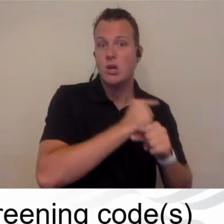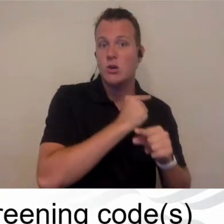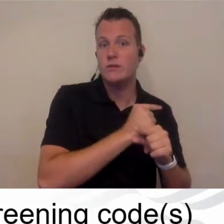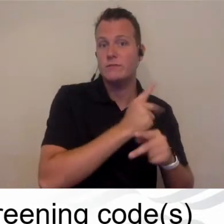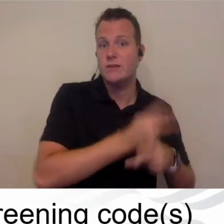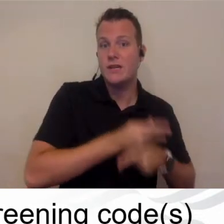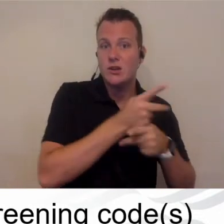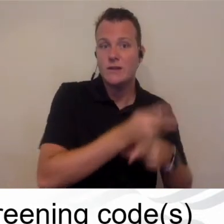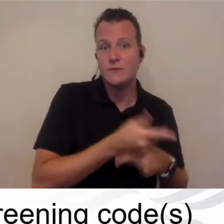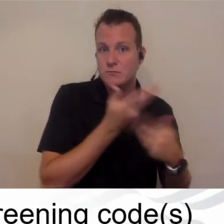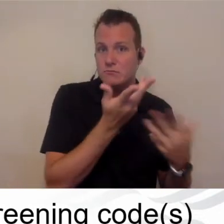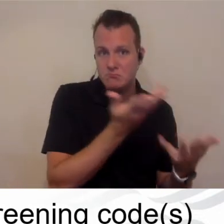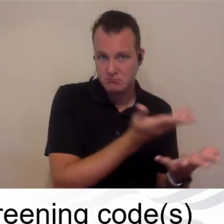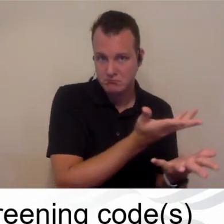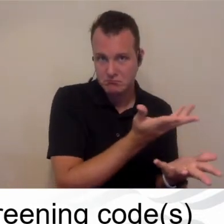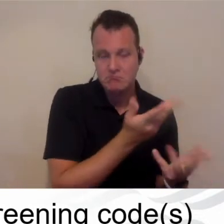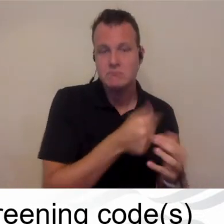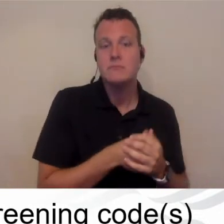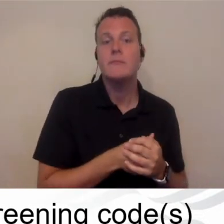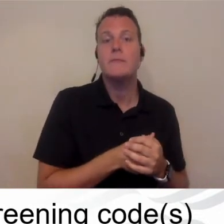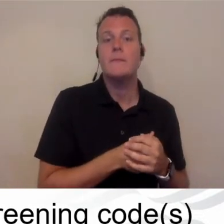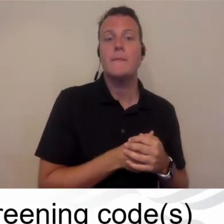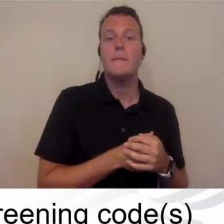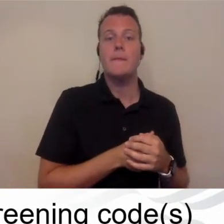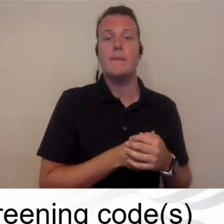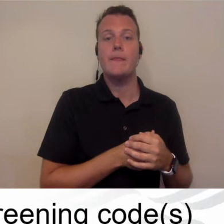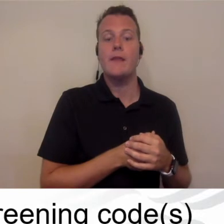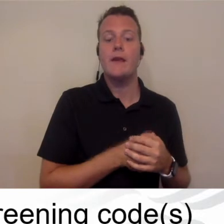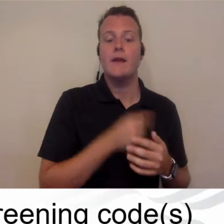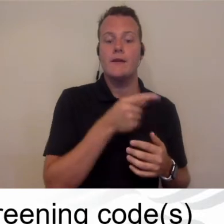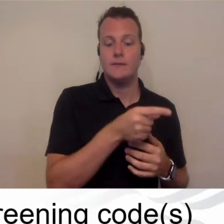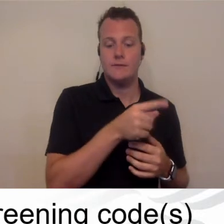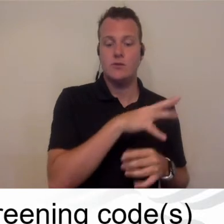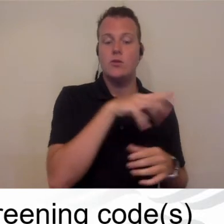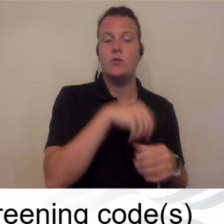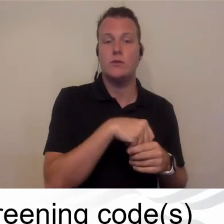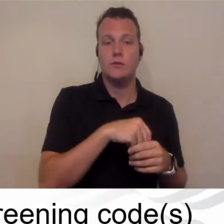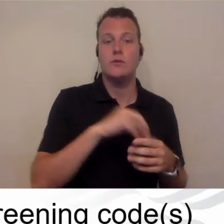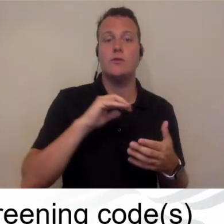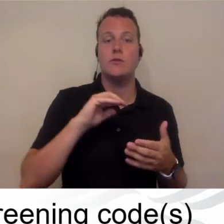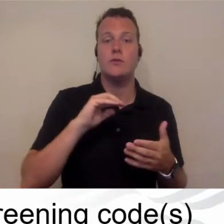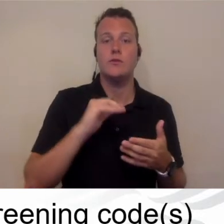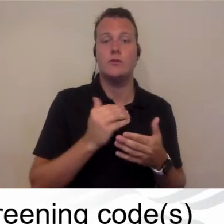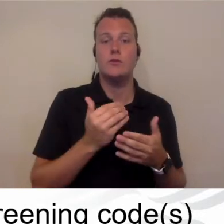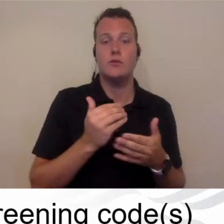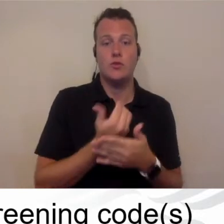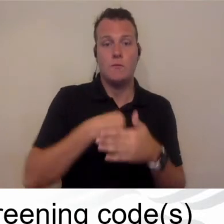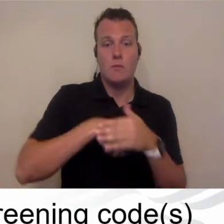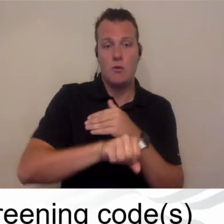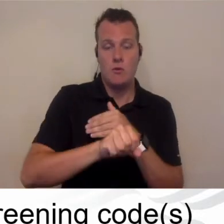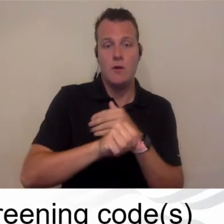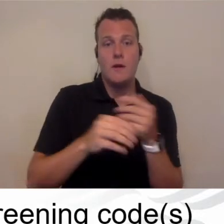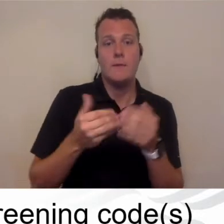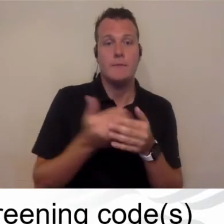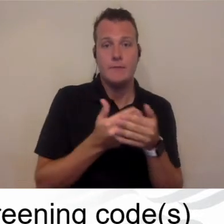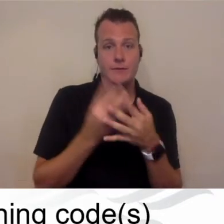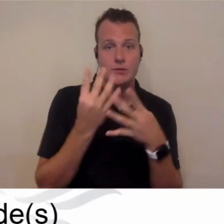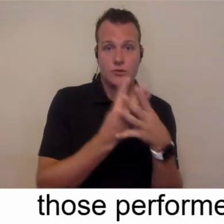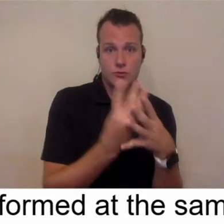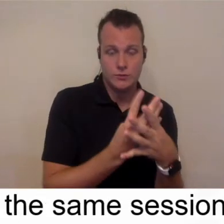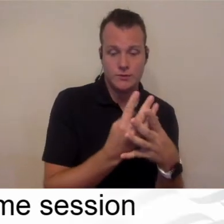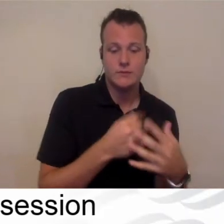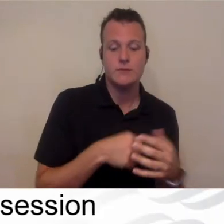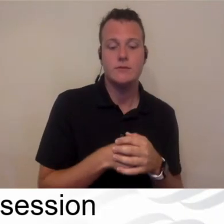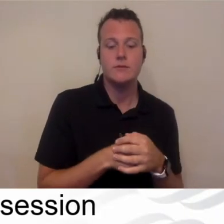guardian would get this included in a newborn hearing screening as part of their delivery. So you use